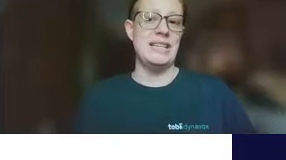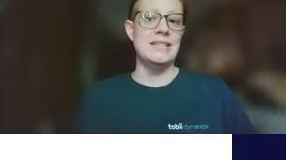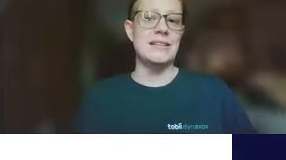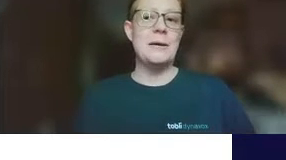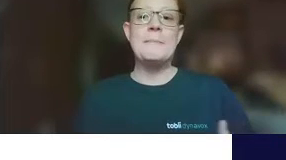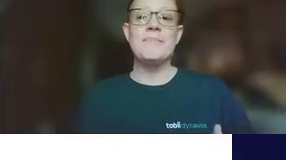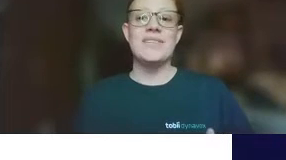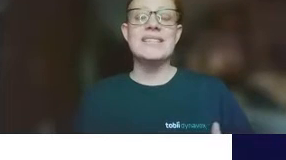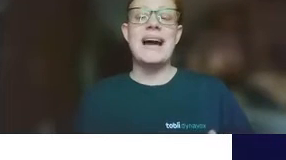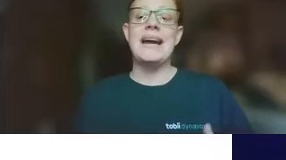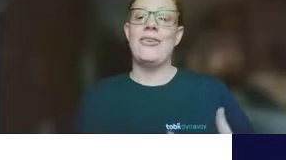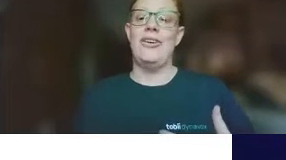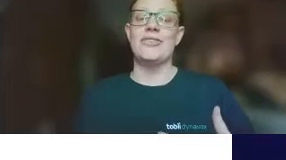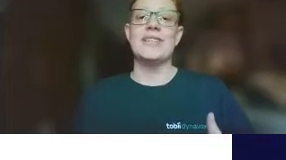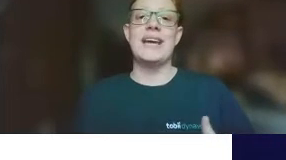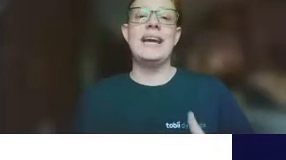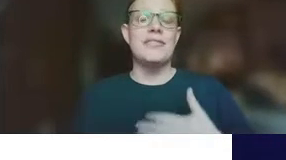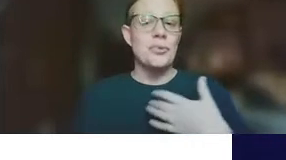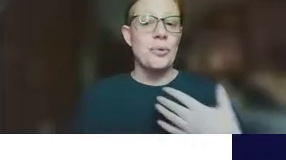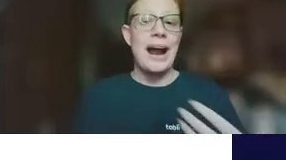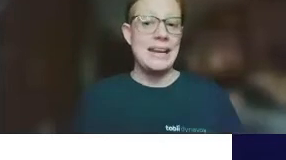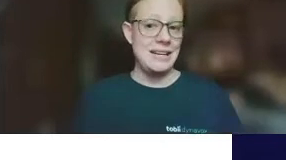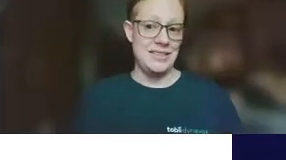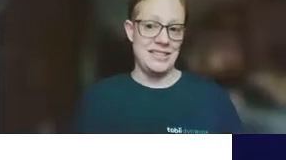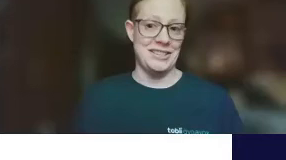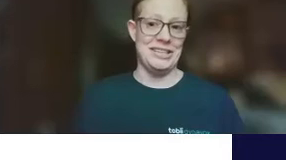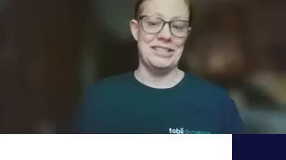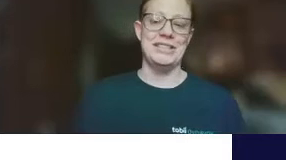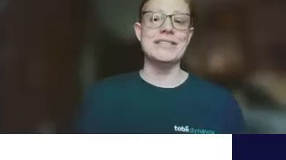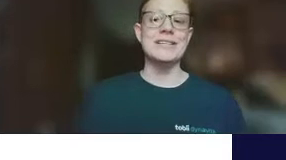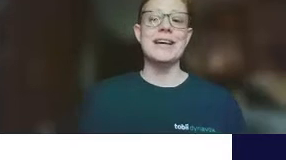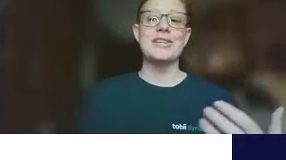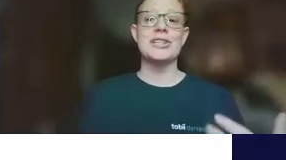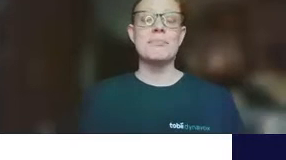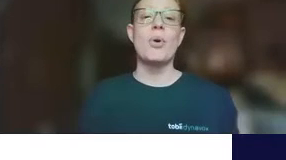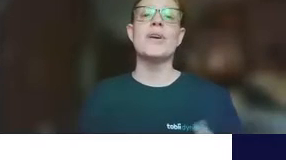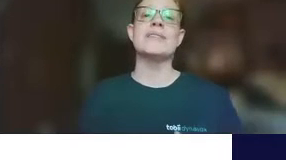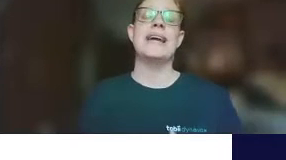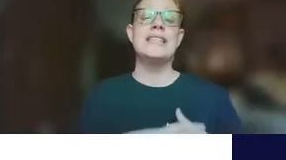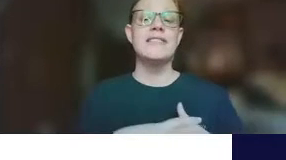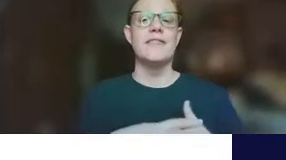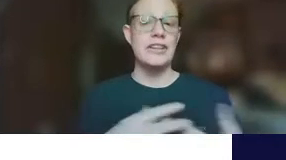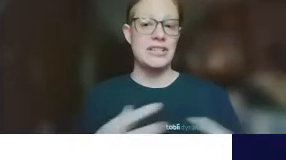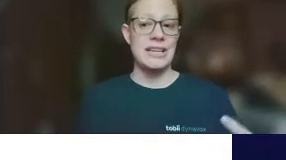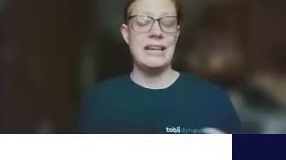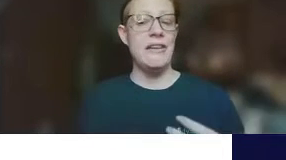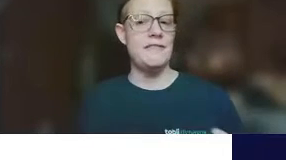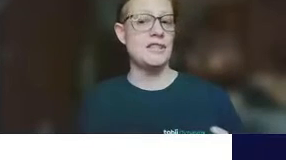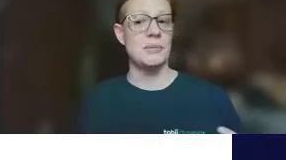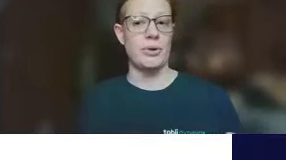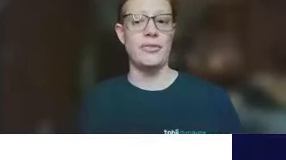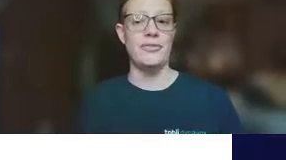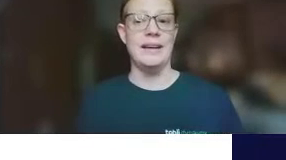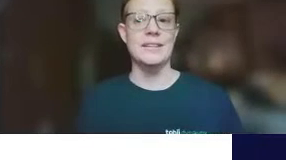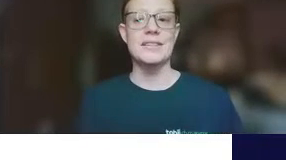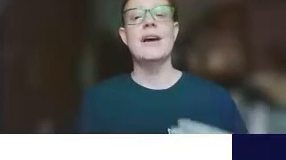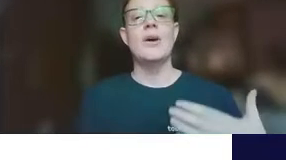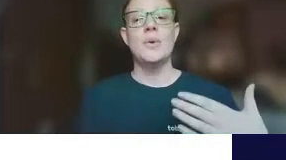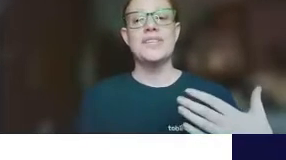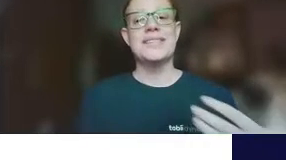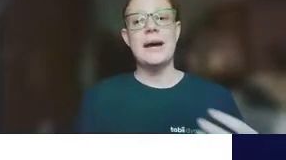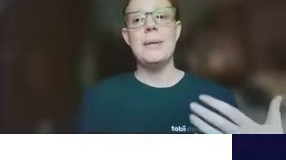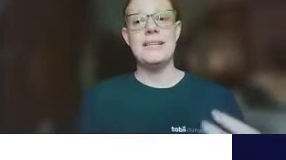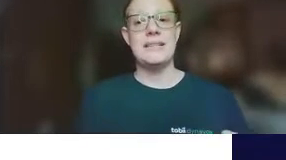vision needs. This guide offers a variety of suggestions to support a diversity of vision profiles